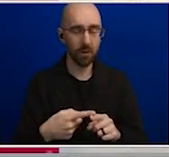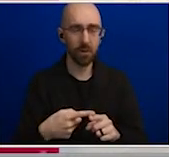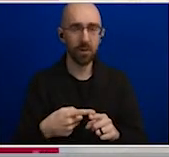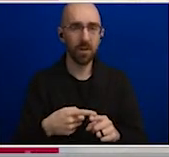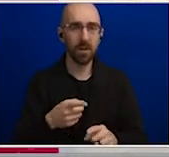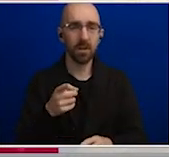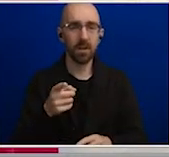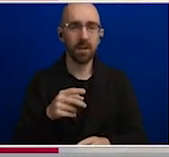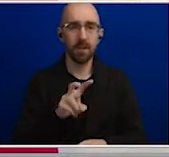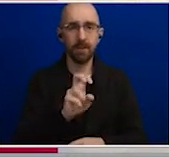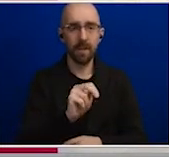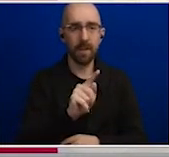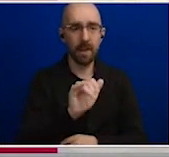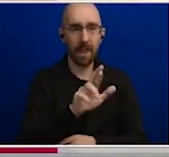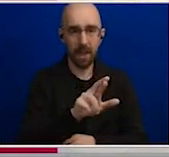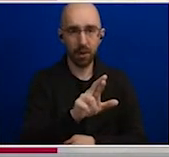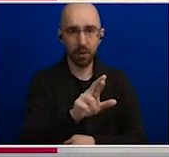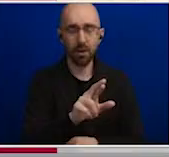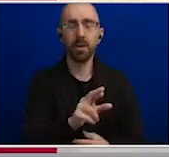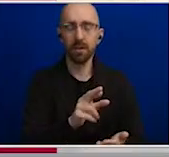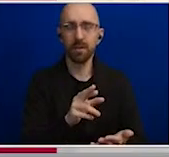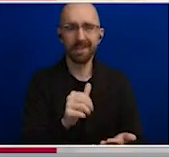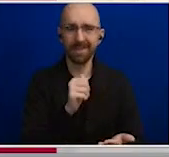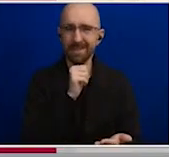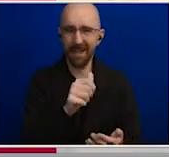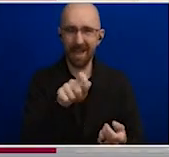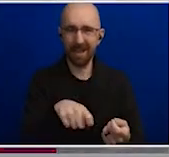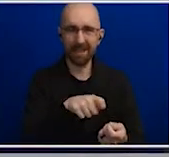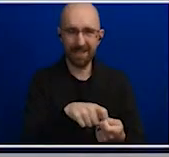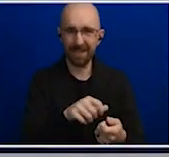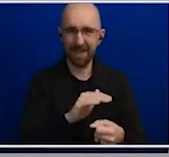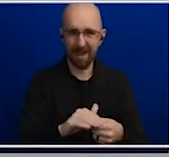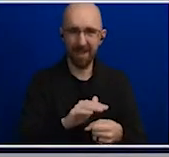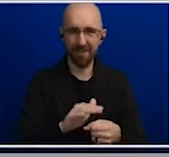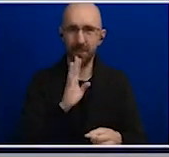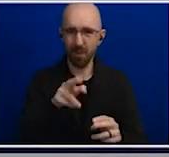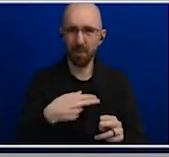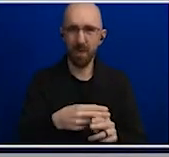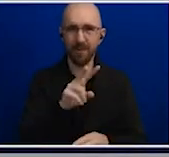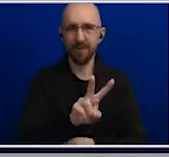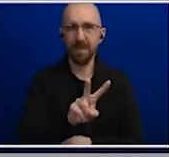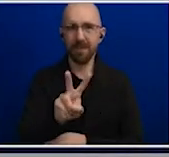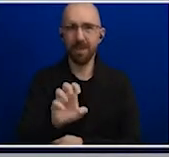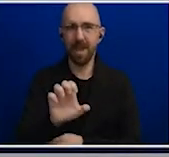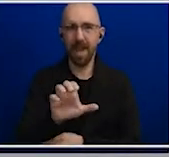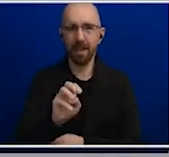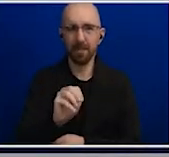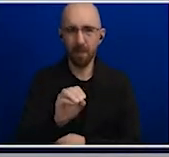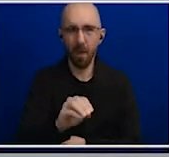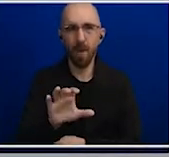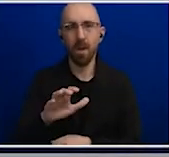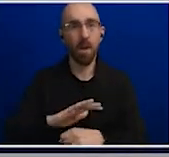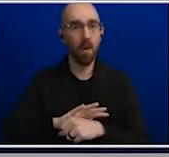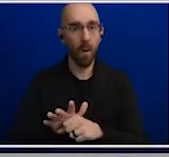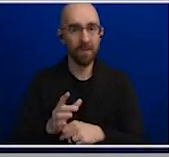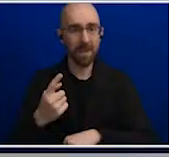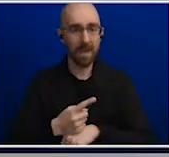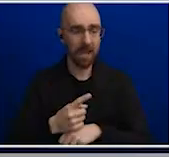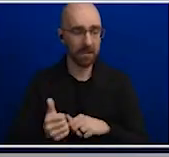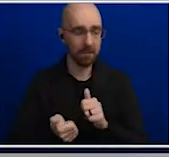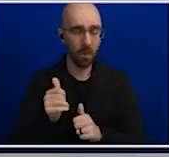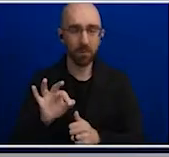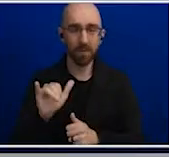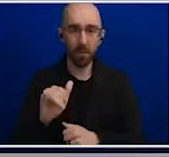ventilator is not necessarily enough. And that's what we're talking about VV ECMO, is when we talk about the COVID days, is most of those patients were